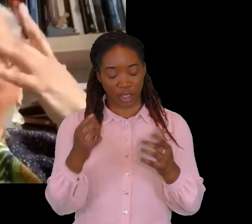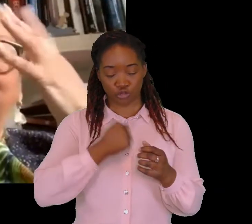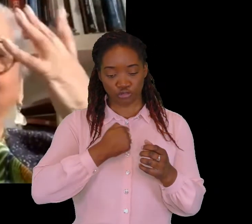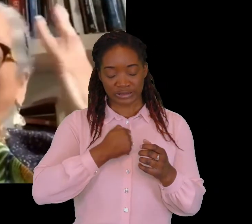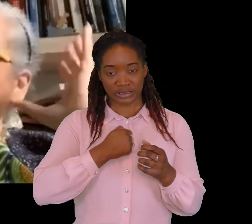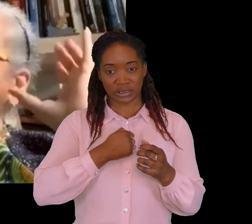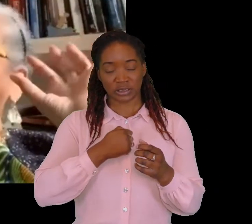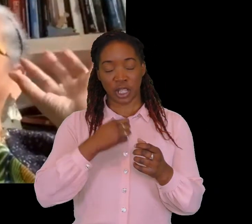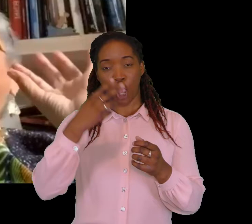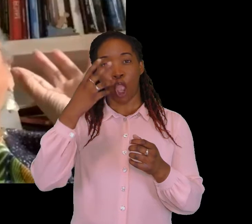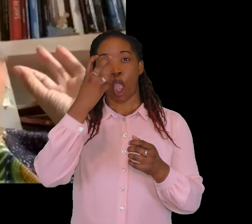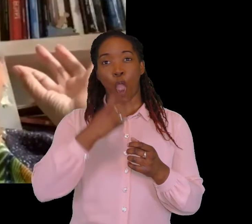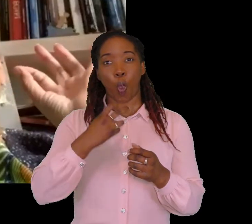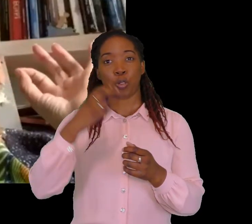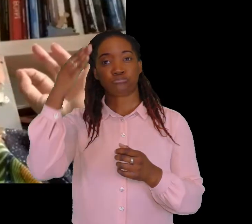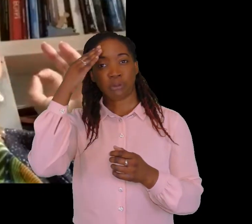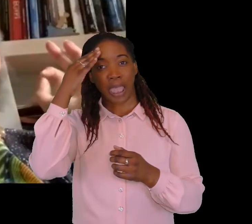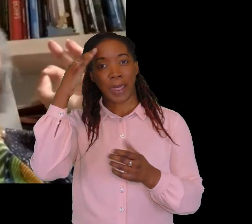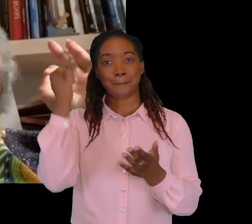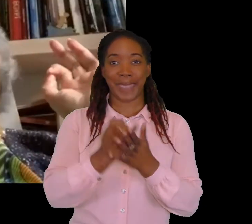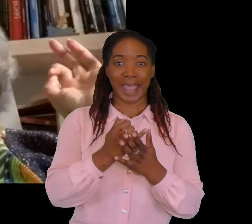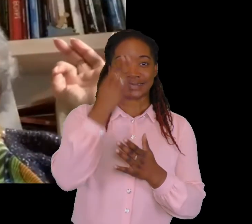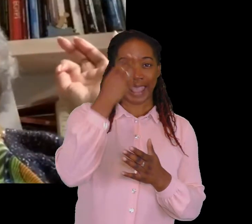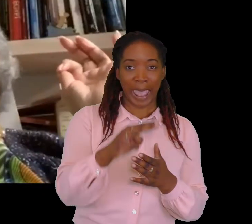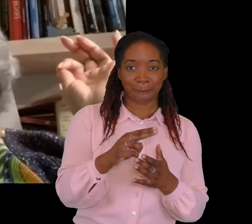old brain, bad names,